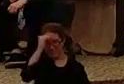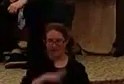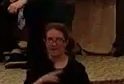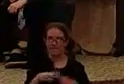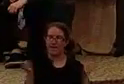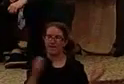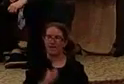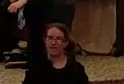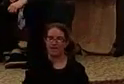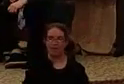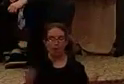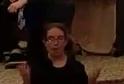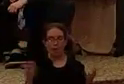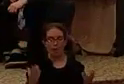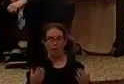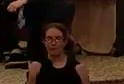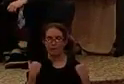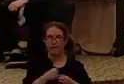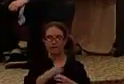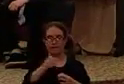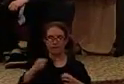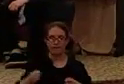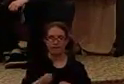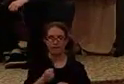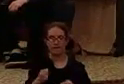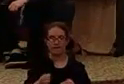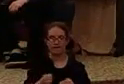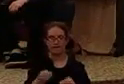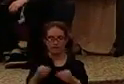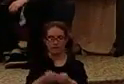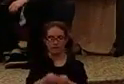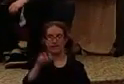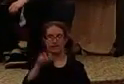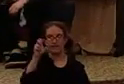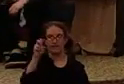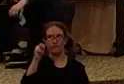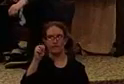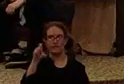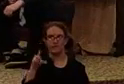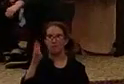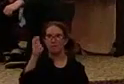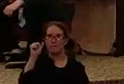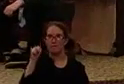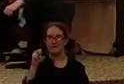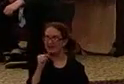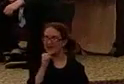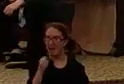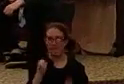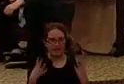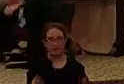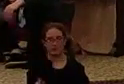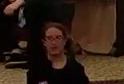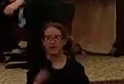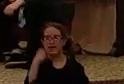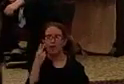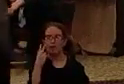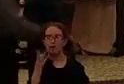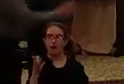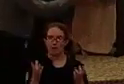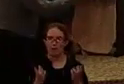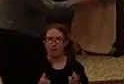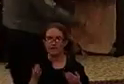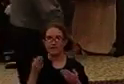so hungry." He said, "What is that you got cooking? It's just a pot of little beans. It's not a whole lot." He said, "Look, I